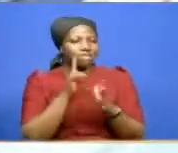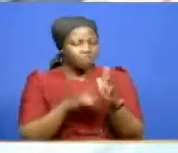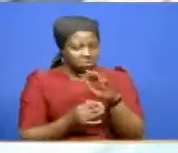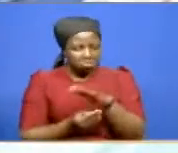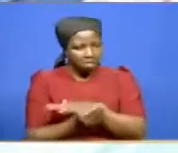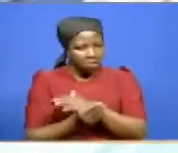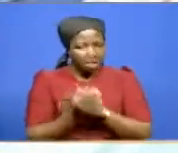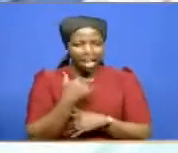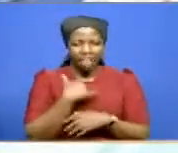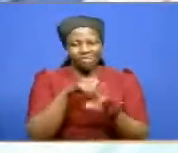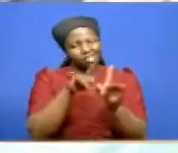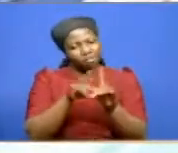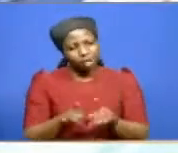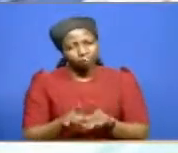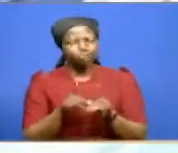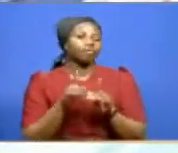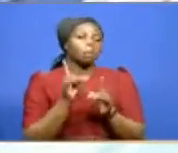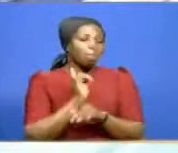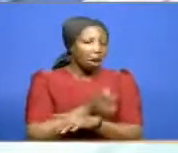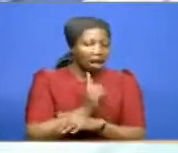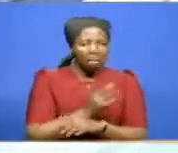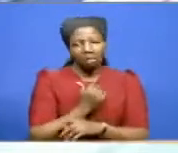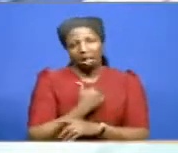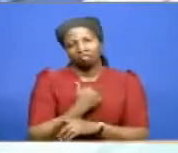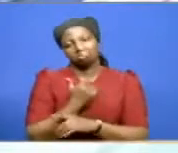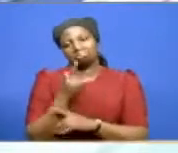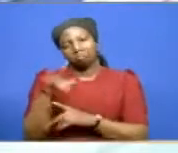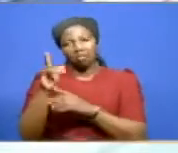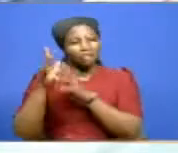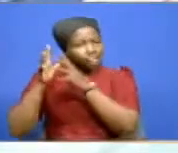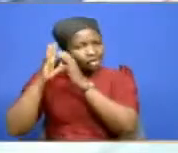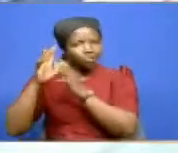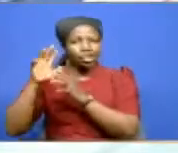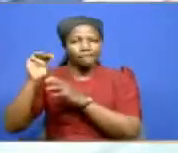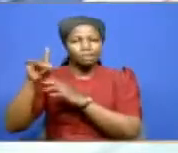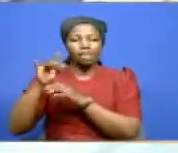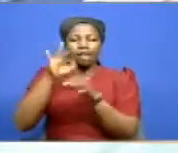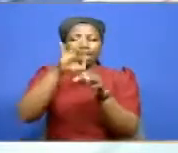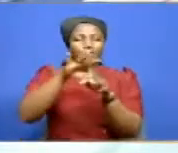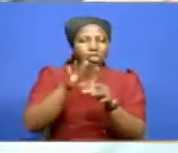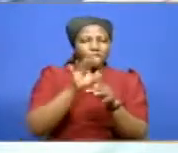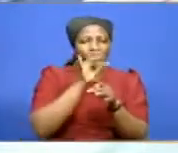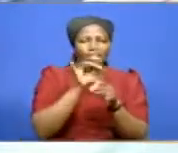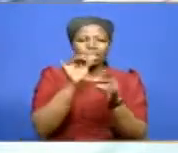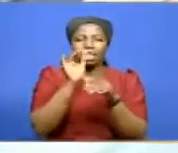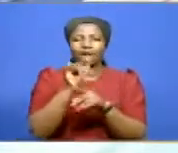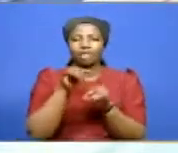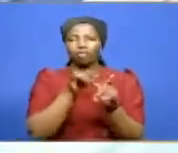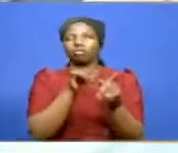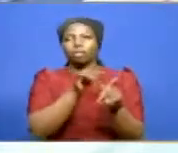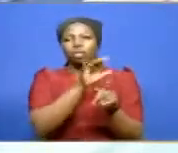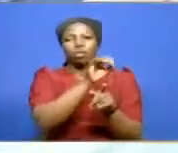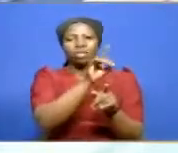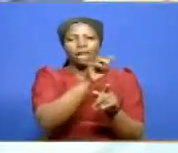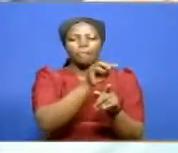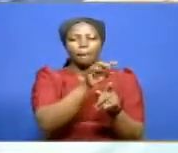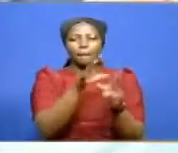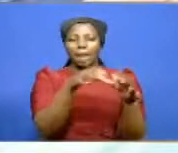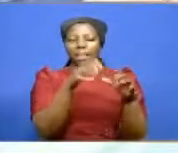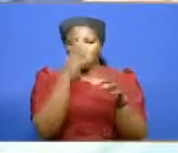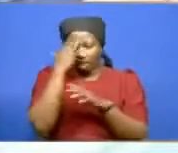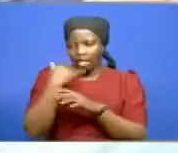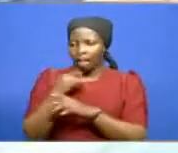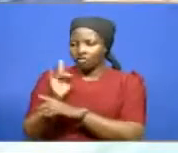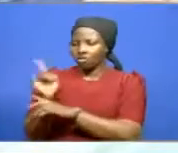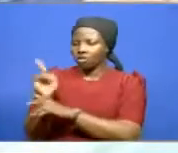MP Owen Baya, after casting his vote, accused ODM party of intimidating supporters of the MDG party. Elsewhere in